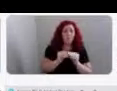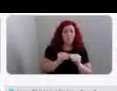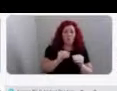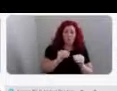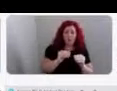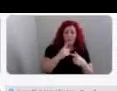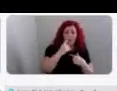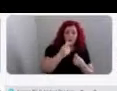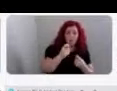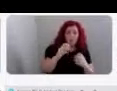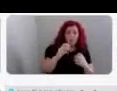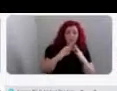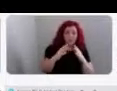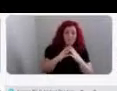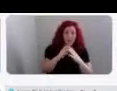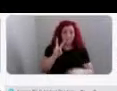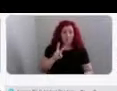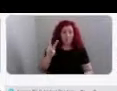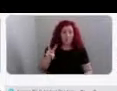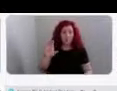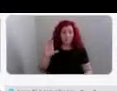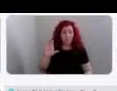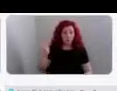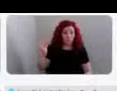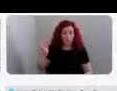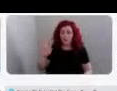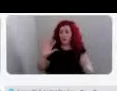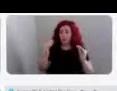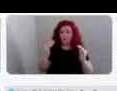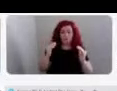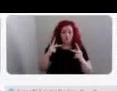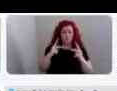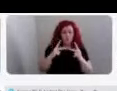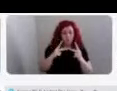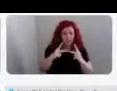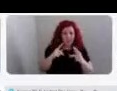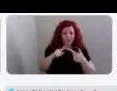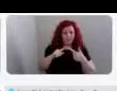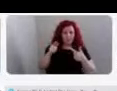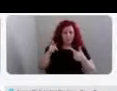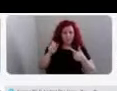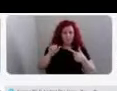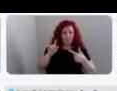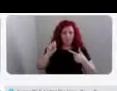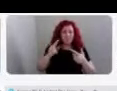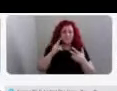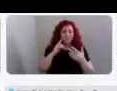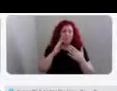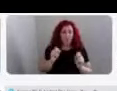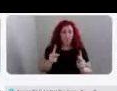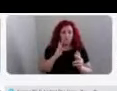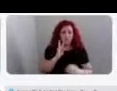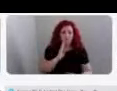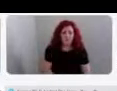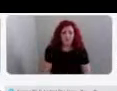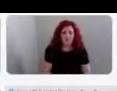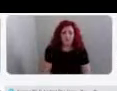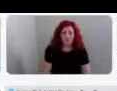valley cottonwood than it does with the communities of payson and prescott thank you very much for the opportunity to speak